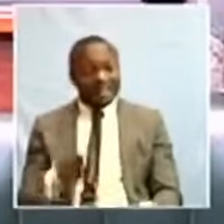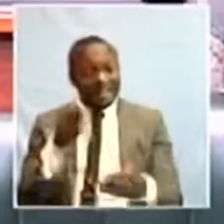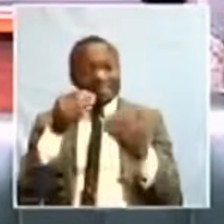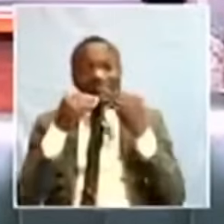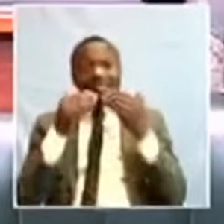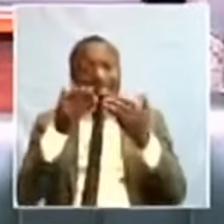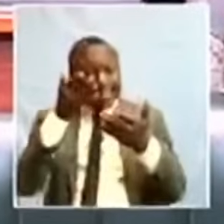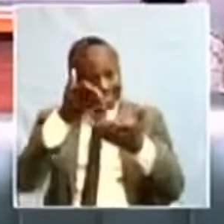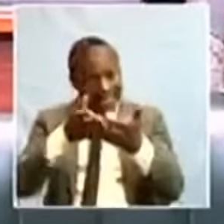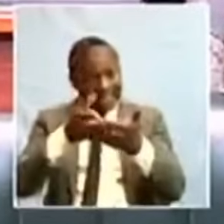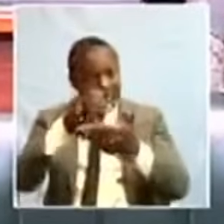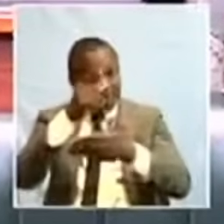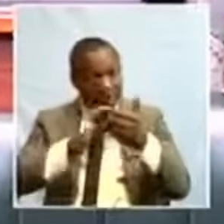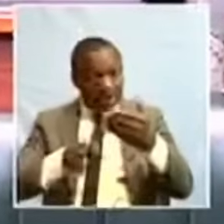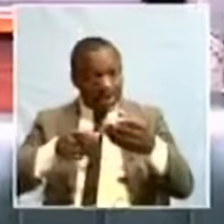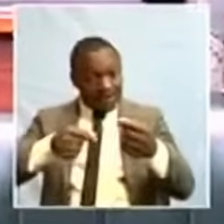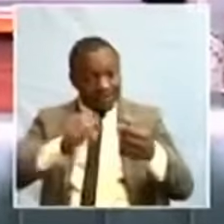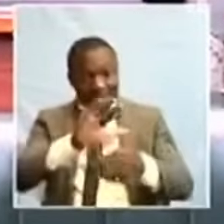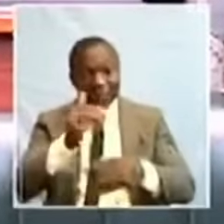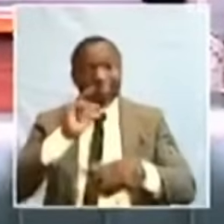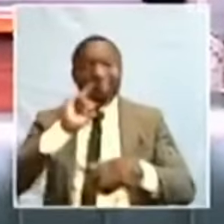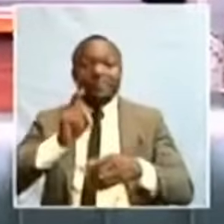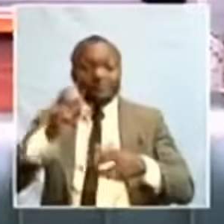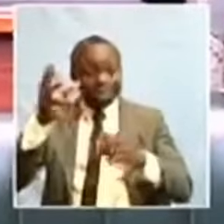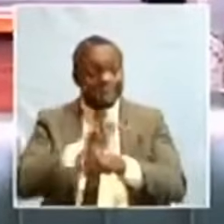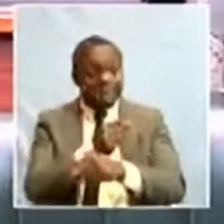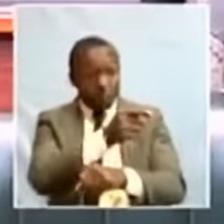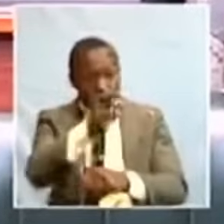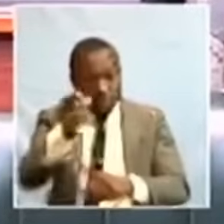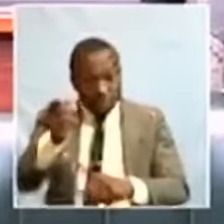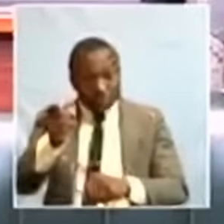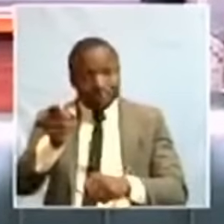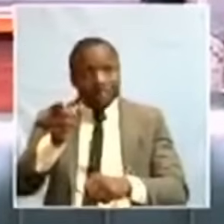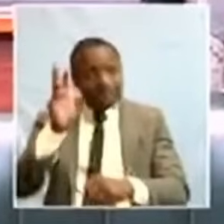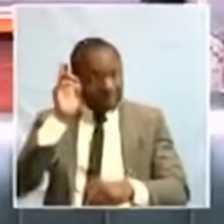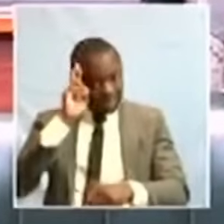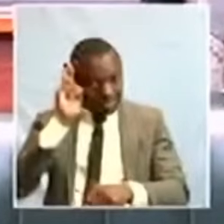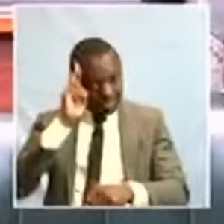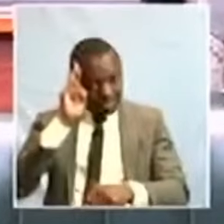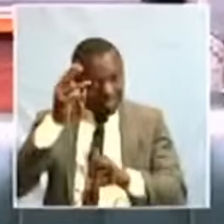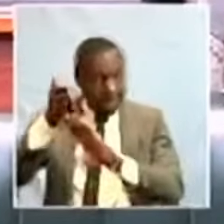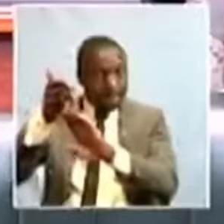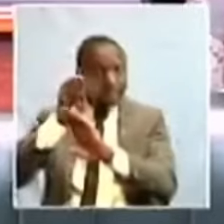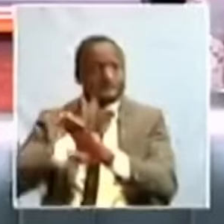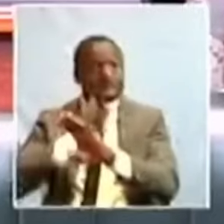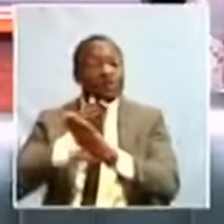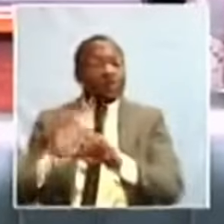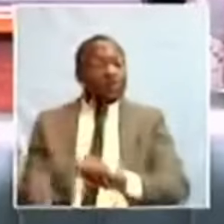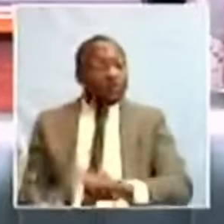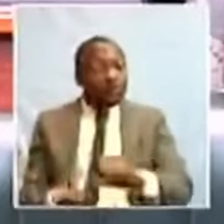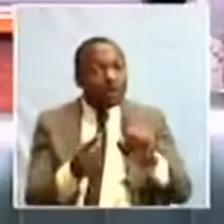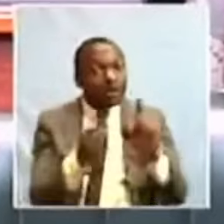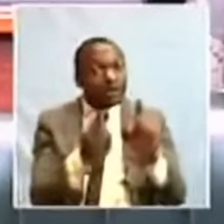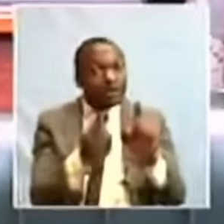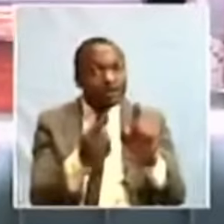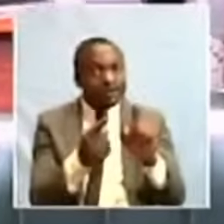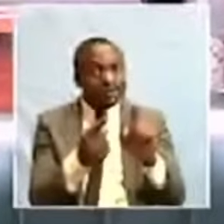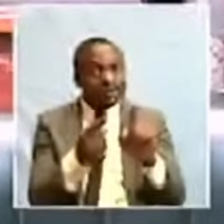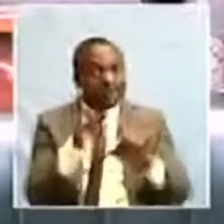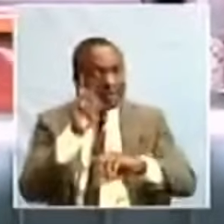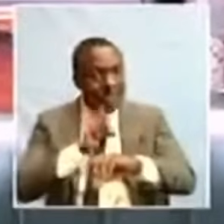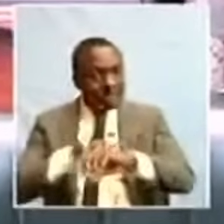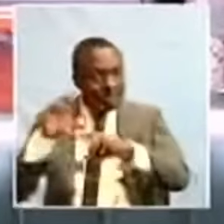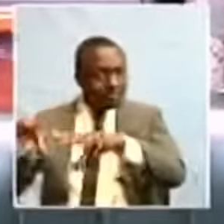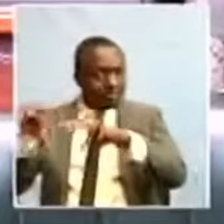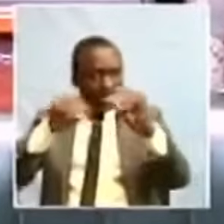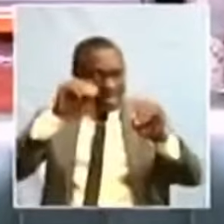this is what feedback we should get from you. You remember before you went on, when we adjourned